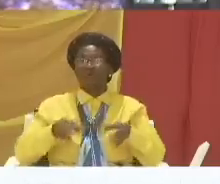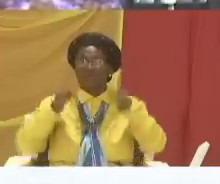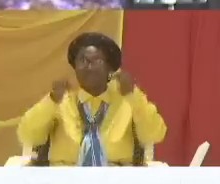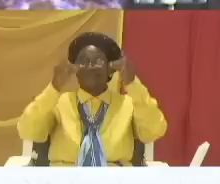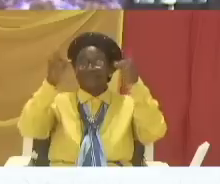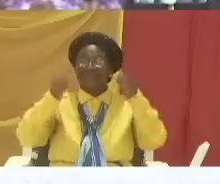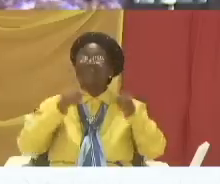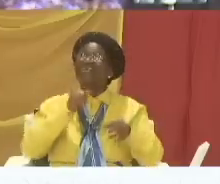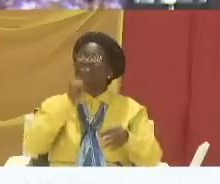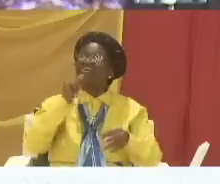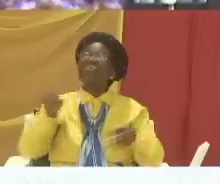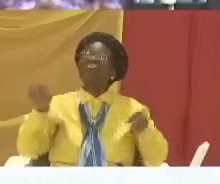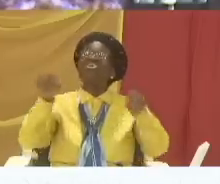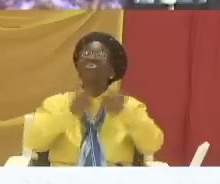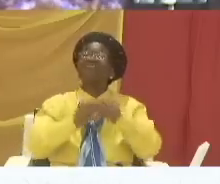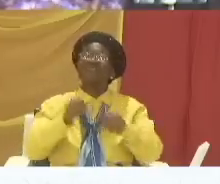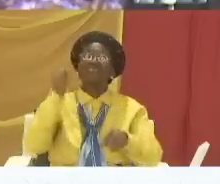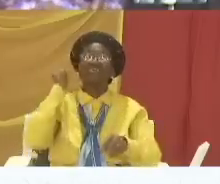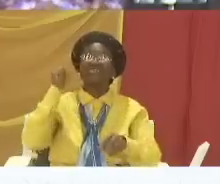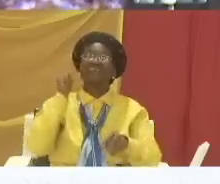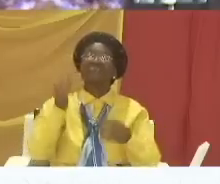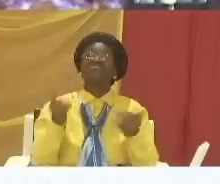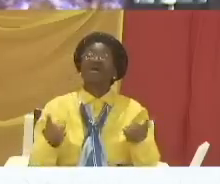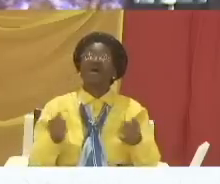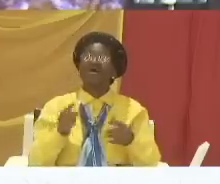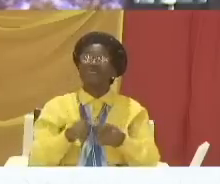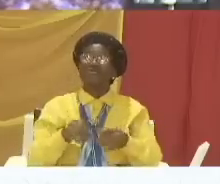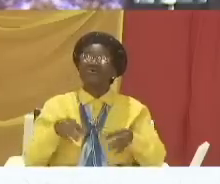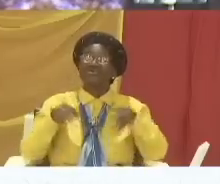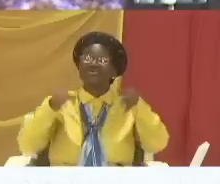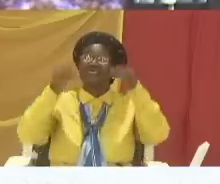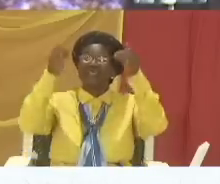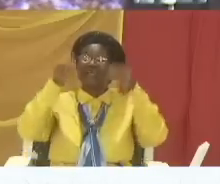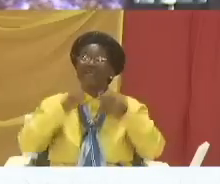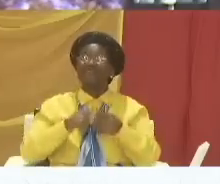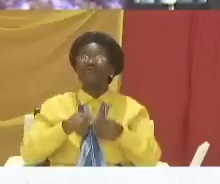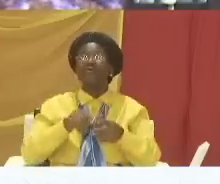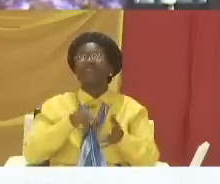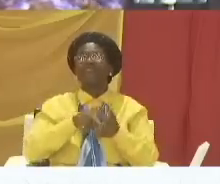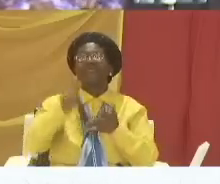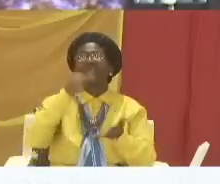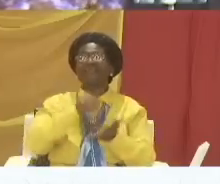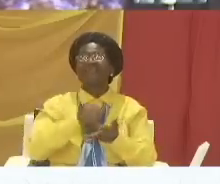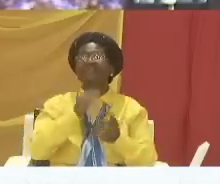delay to pay it, God says, that makes you a fool.